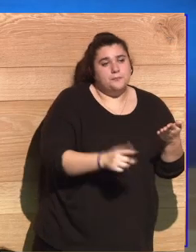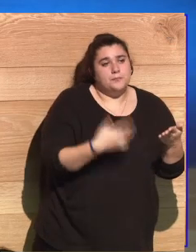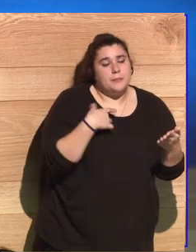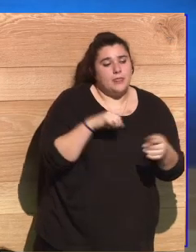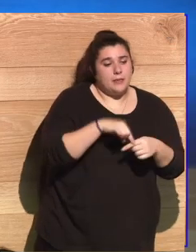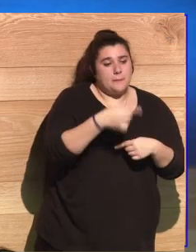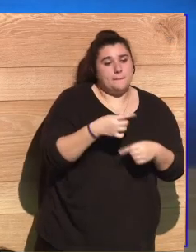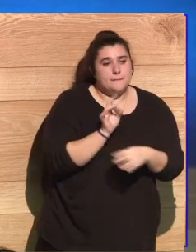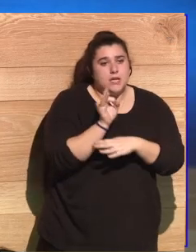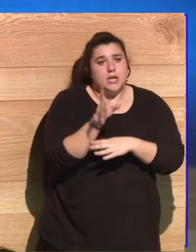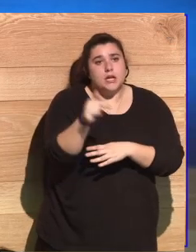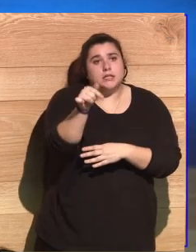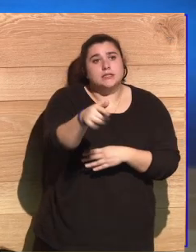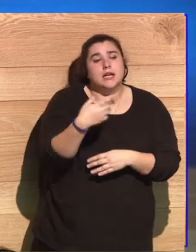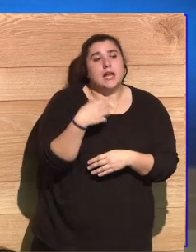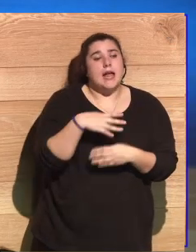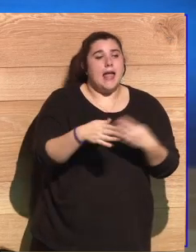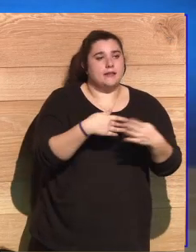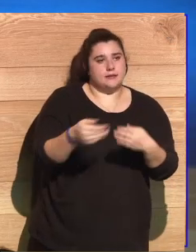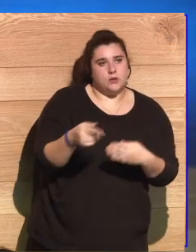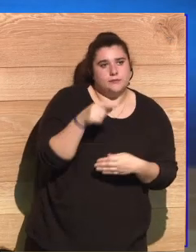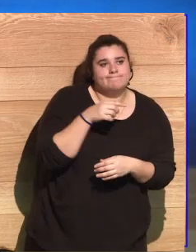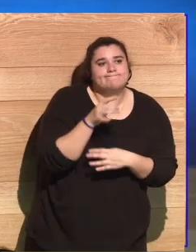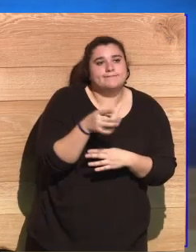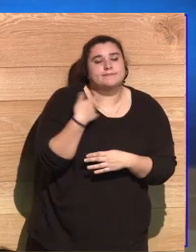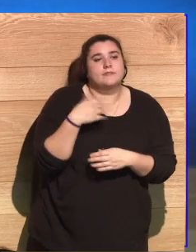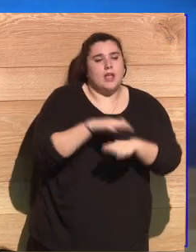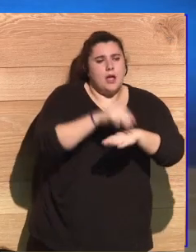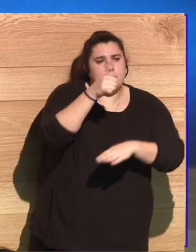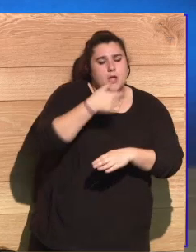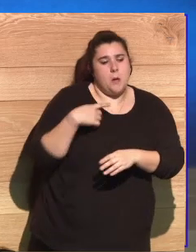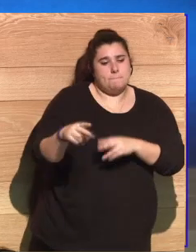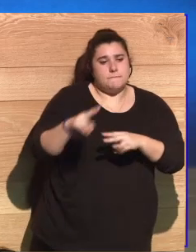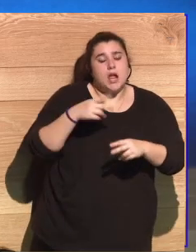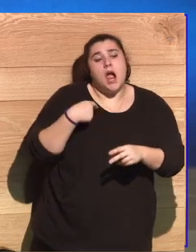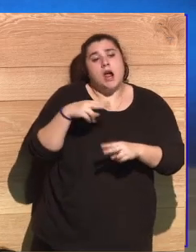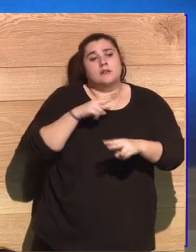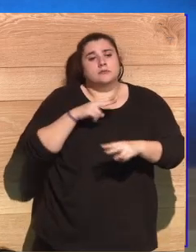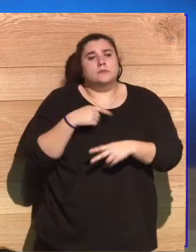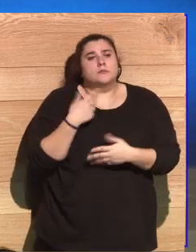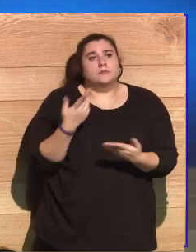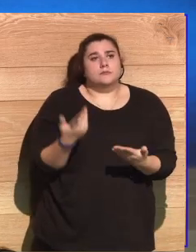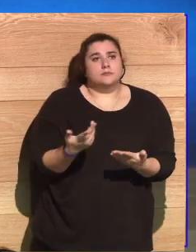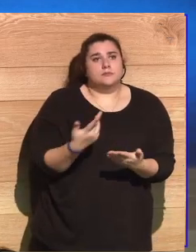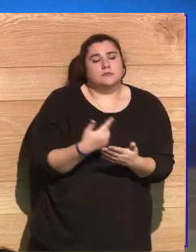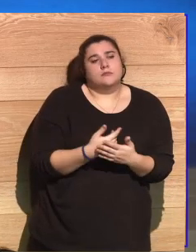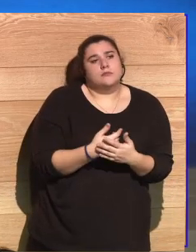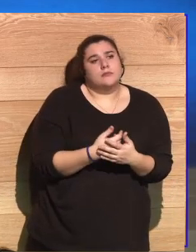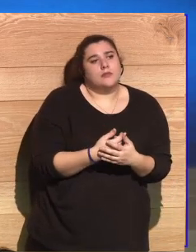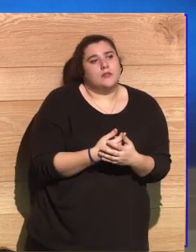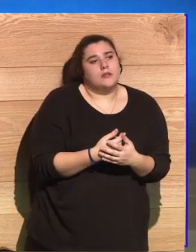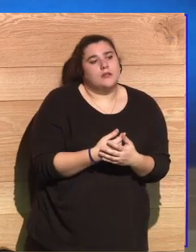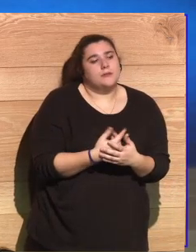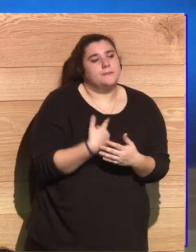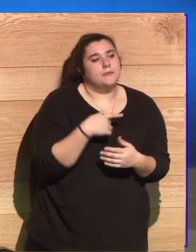the editor in New York, and get his feedback on it. But after about a year and a half of working on that version of